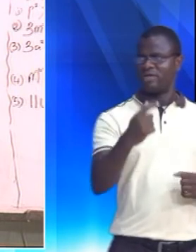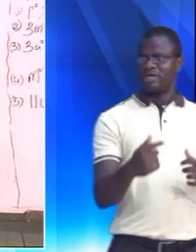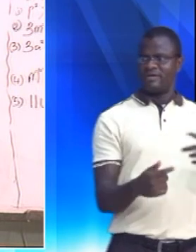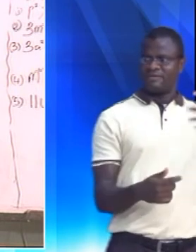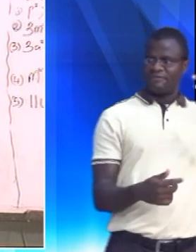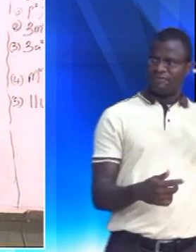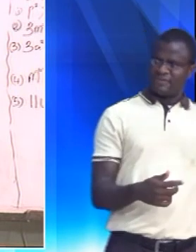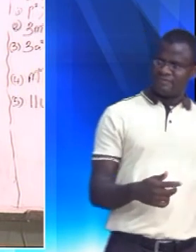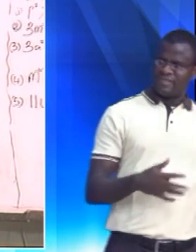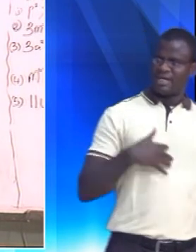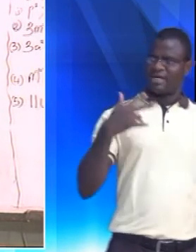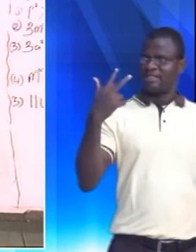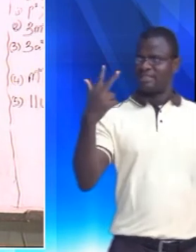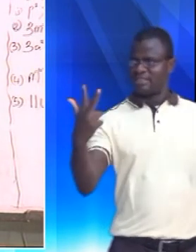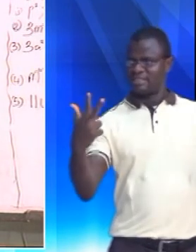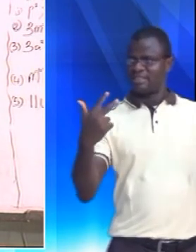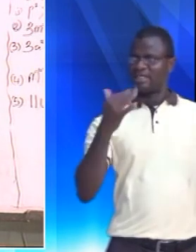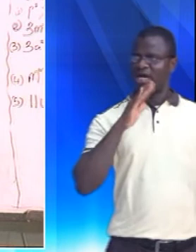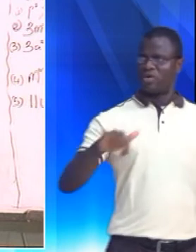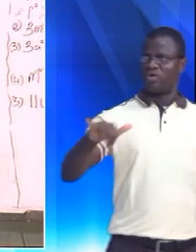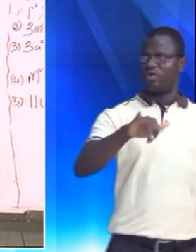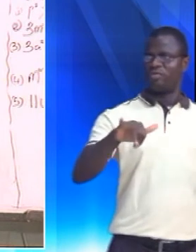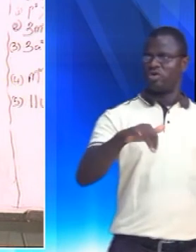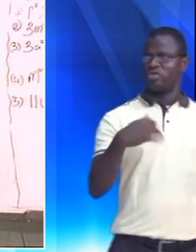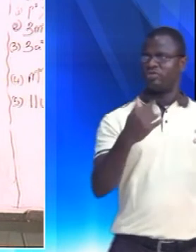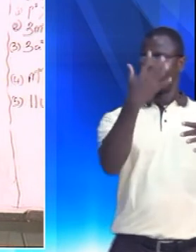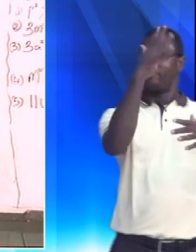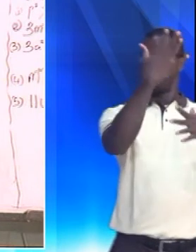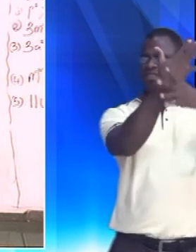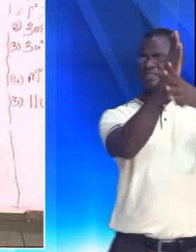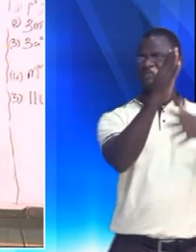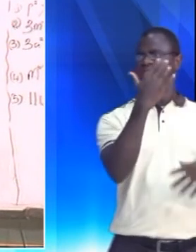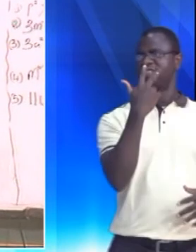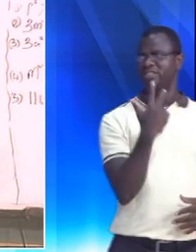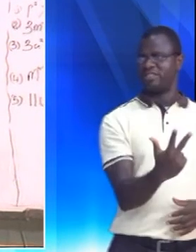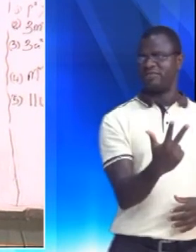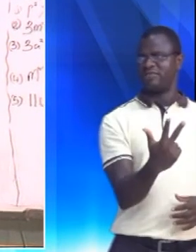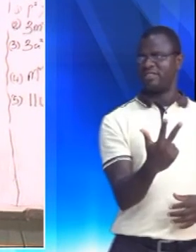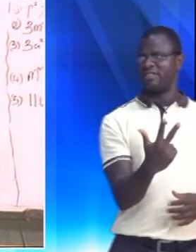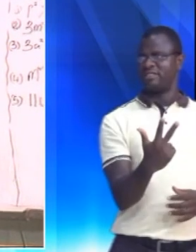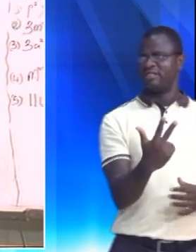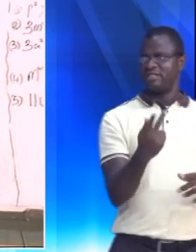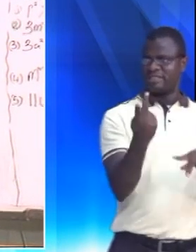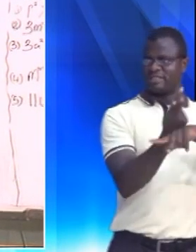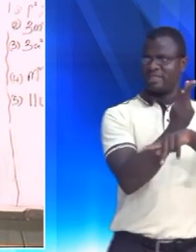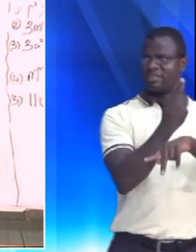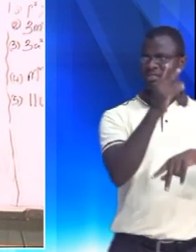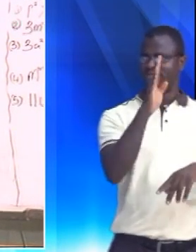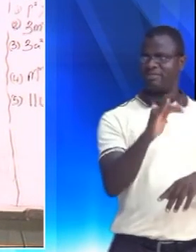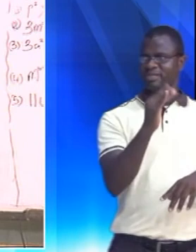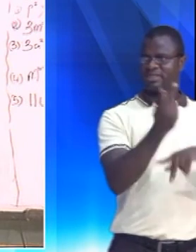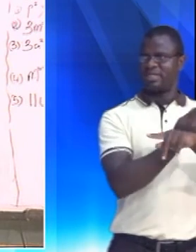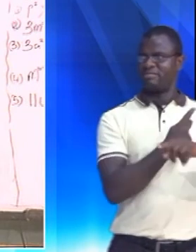which is going to be 15 divided by what? 3 multiplied